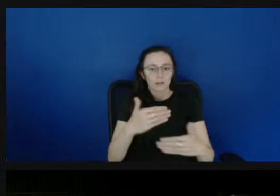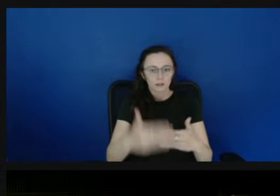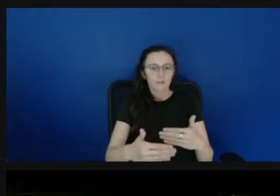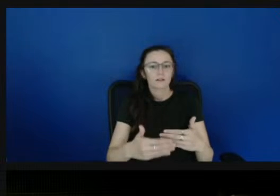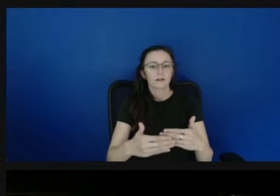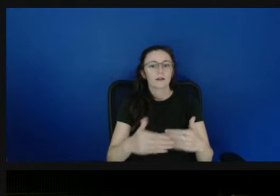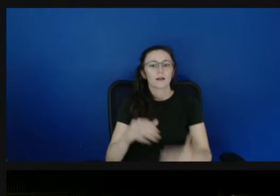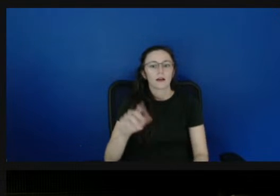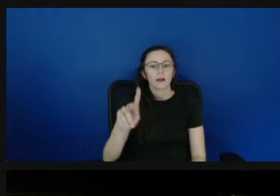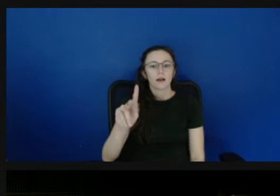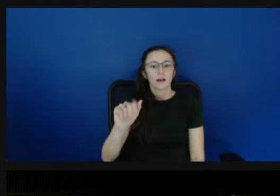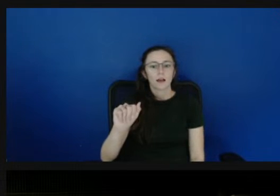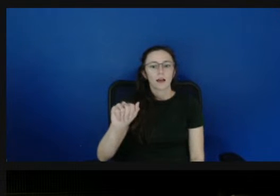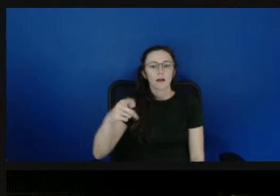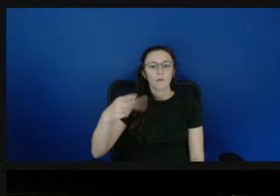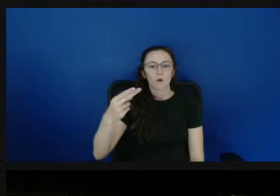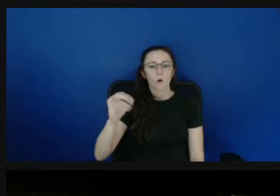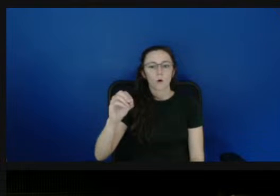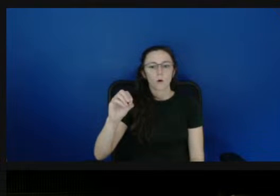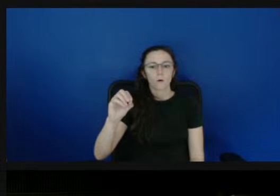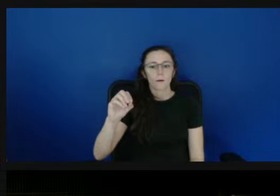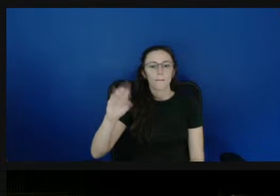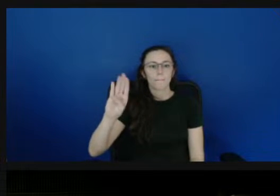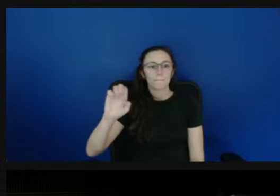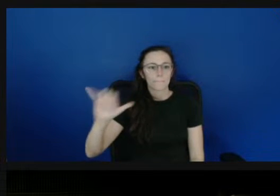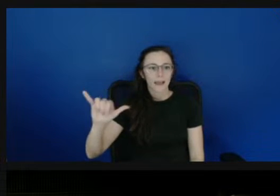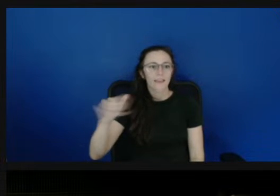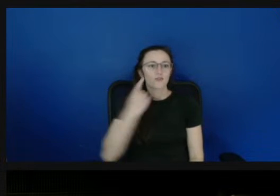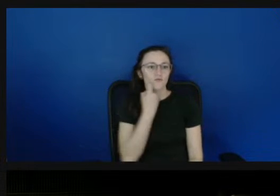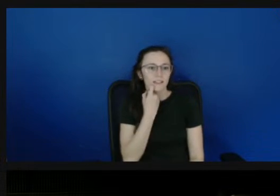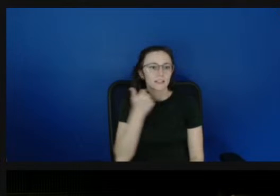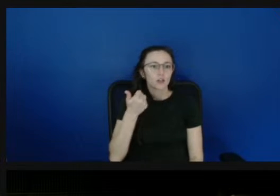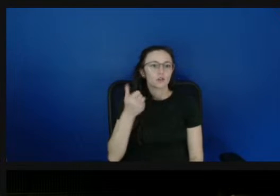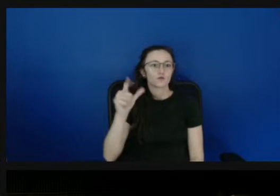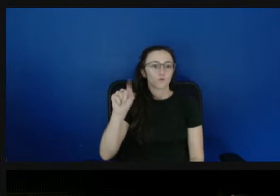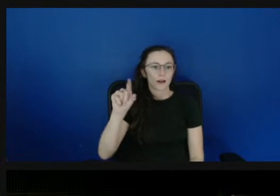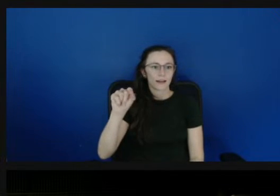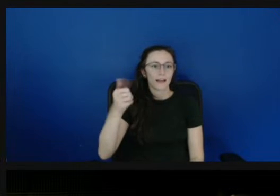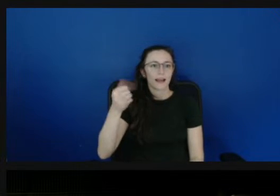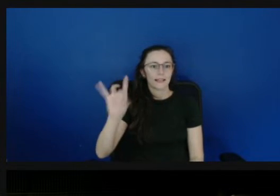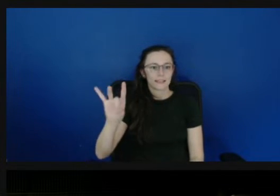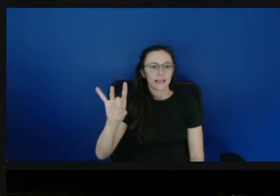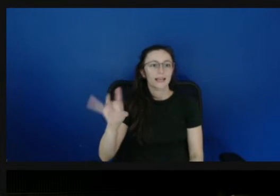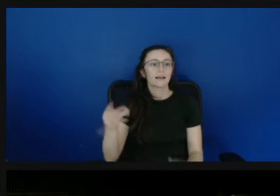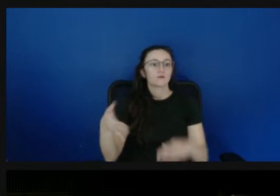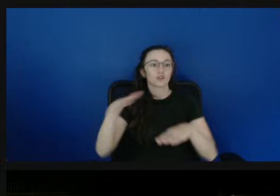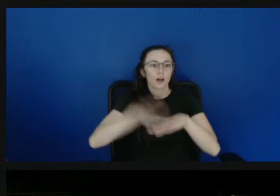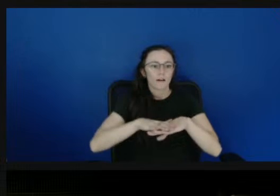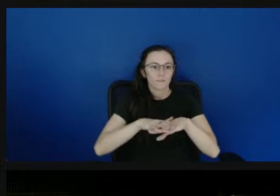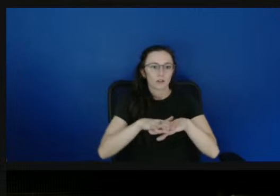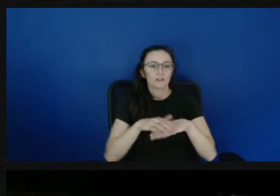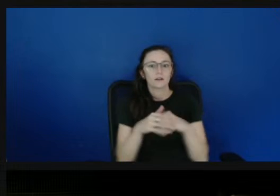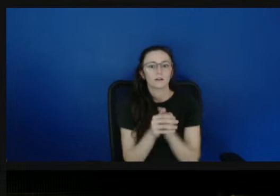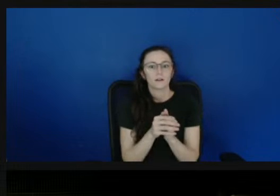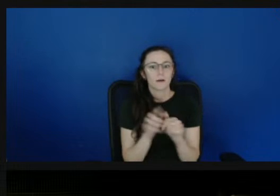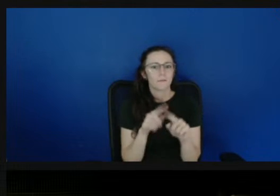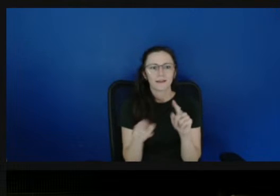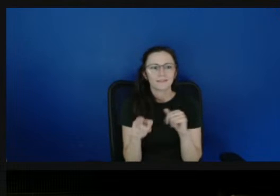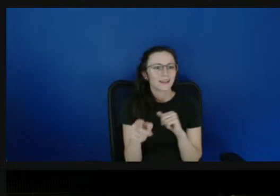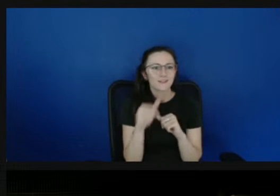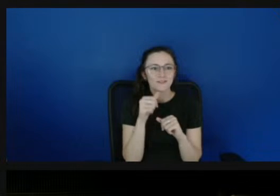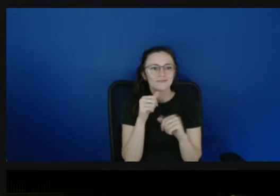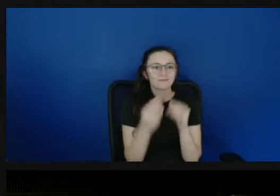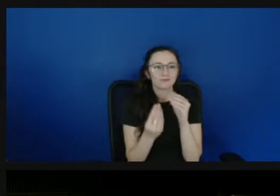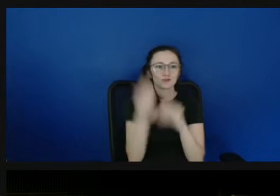there. And now it's been covered in 2018 as well. But what you can see is coconut trees don't start off growing in the ocean. So they were